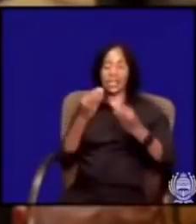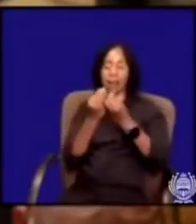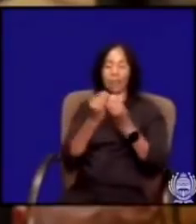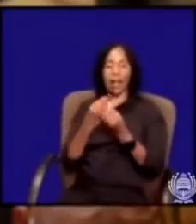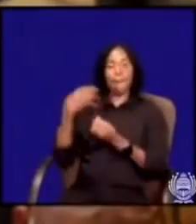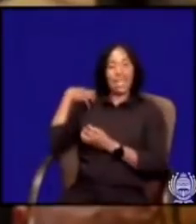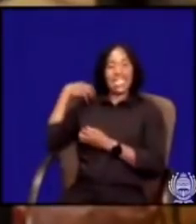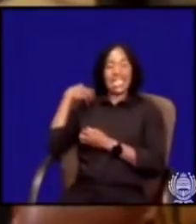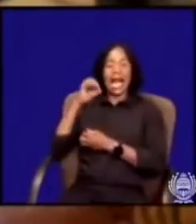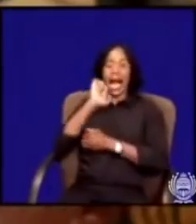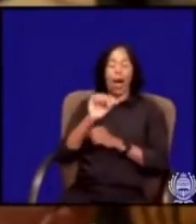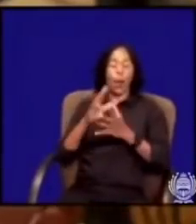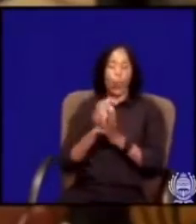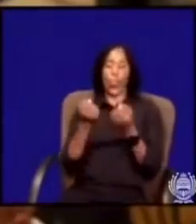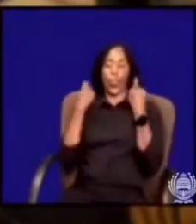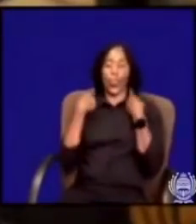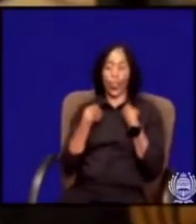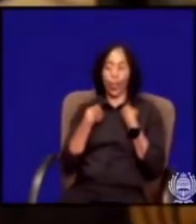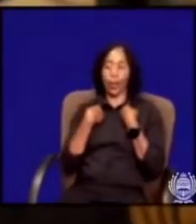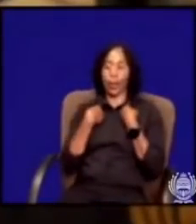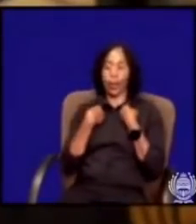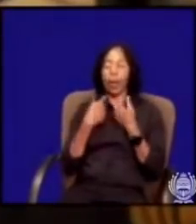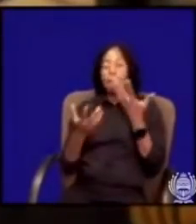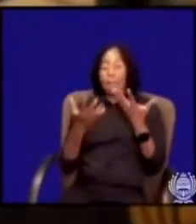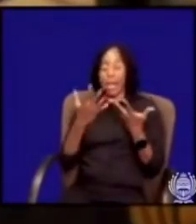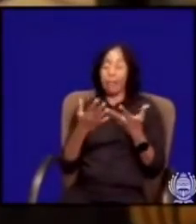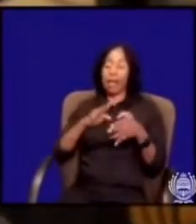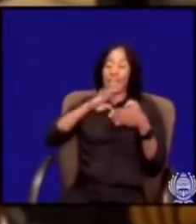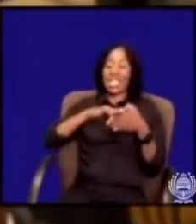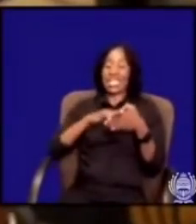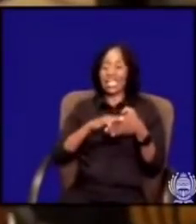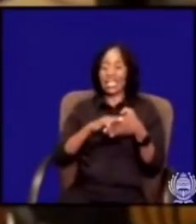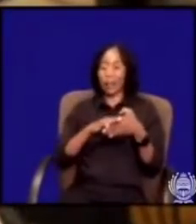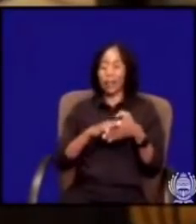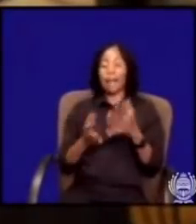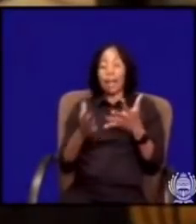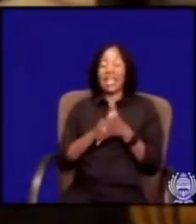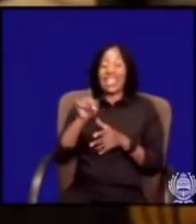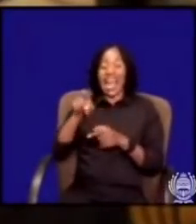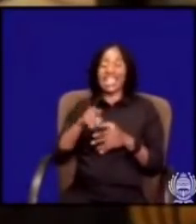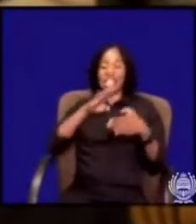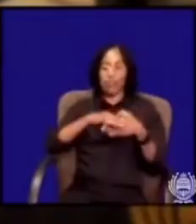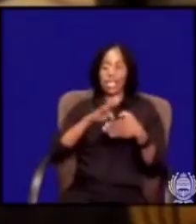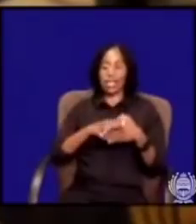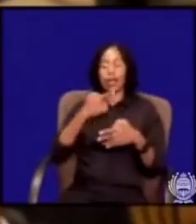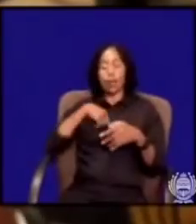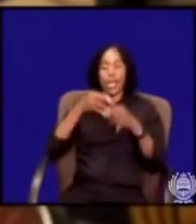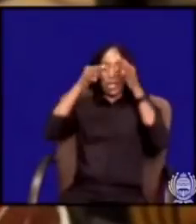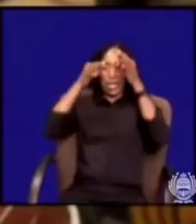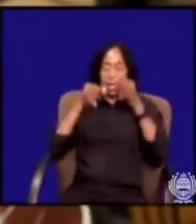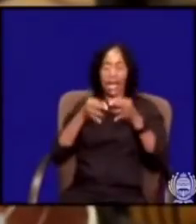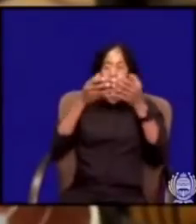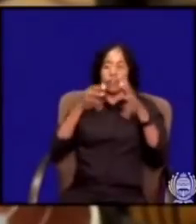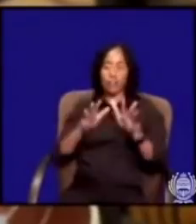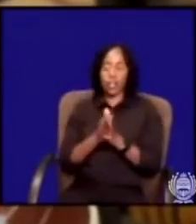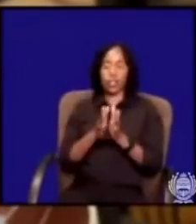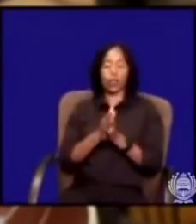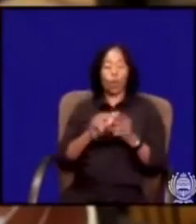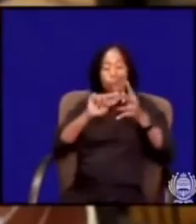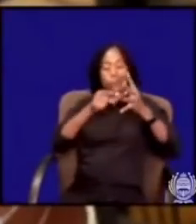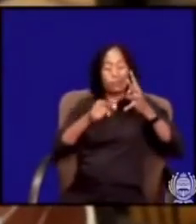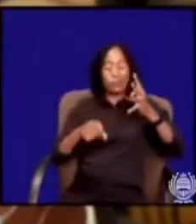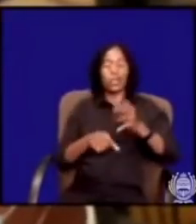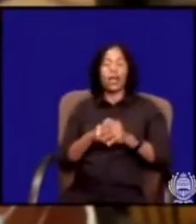understand. Perhaps that is the reason you have decided to center a number of programs within your